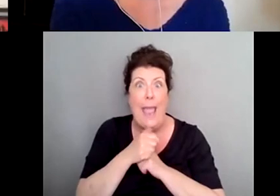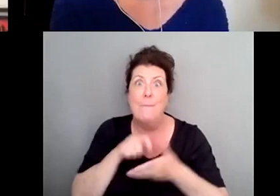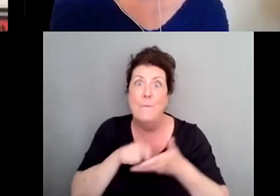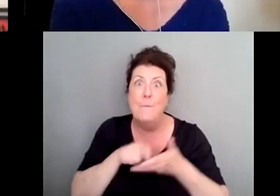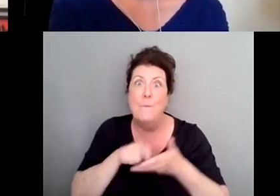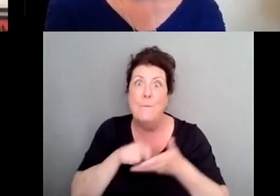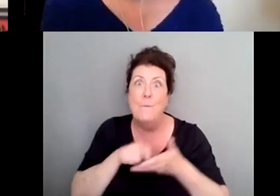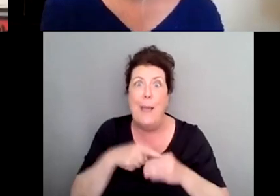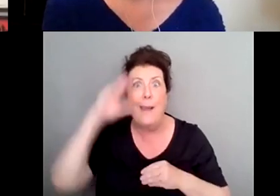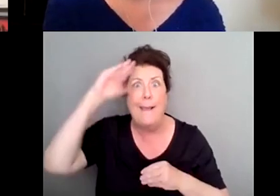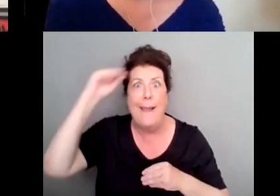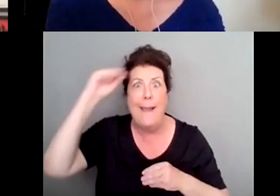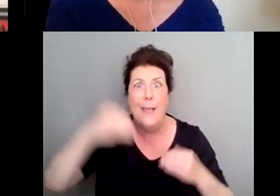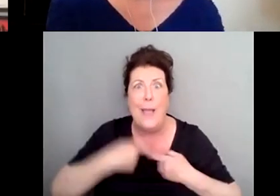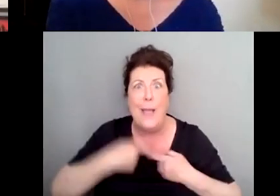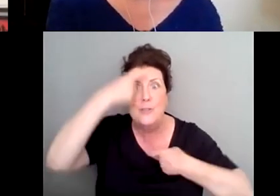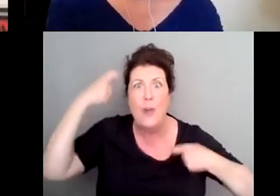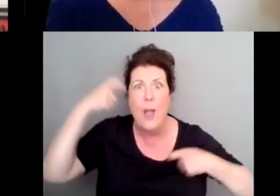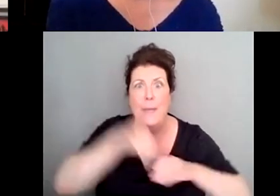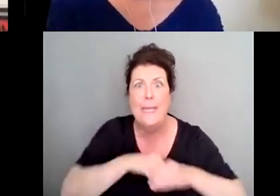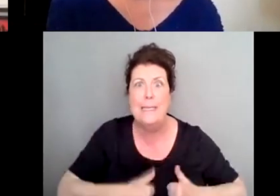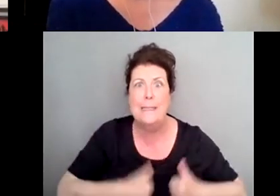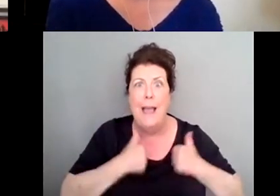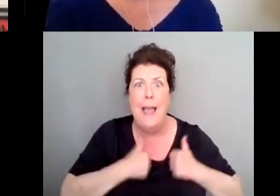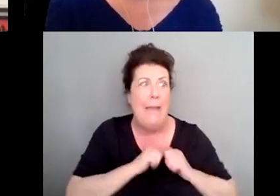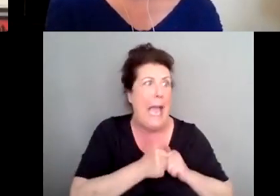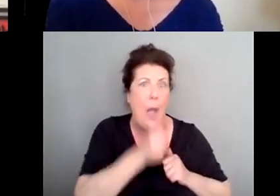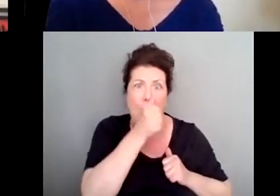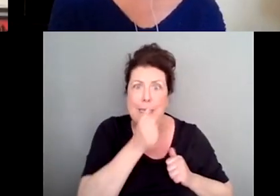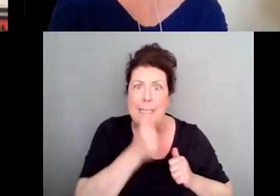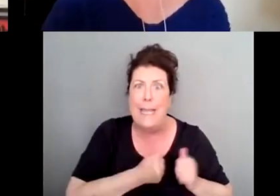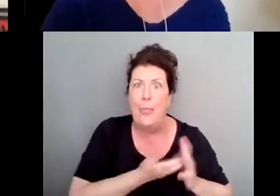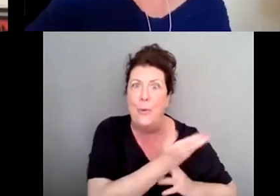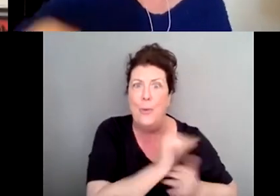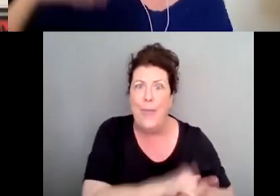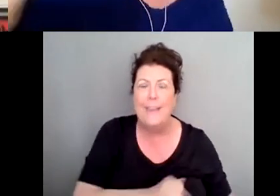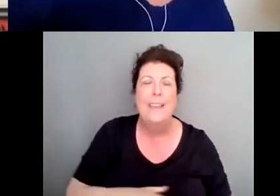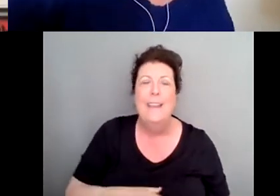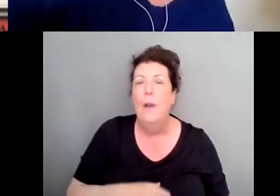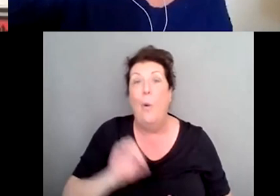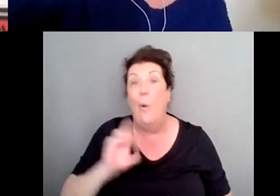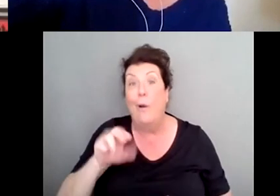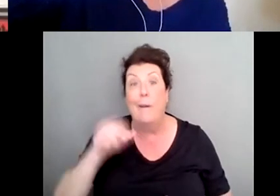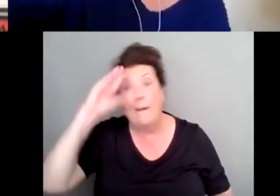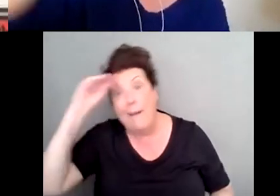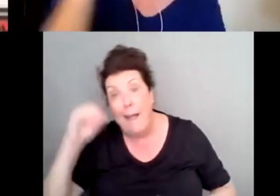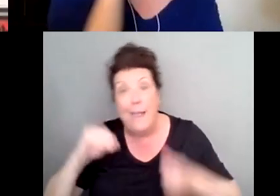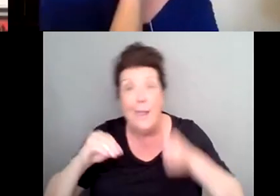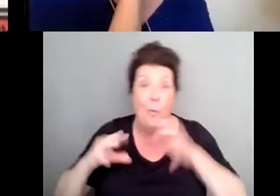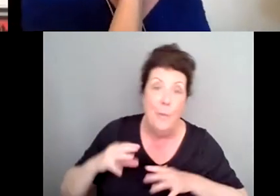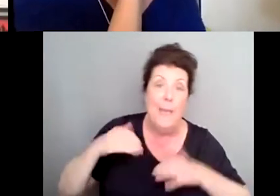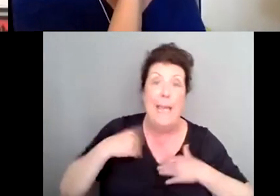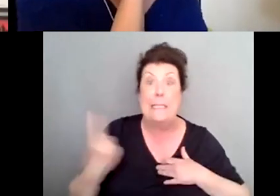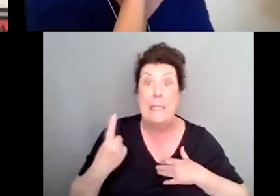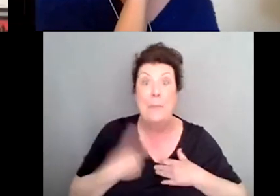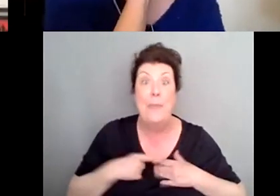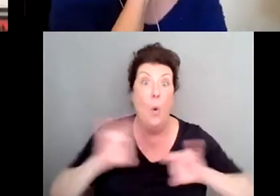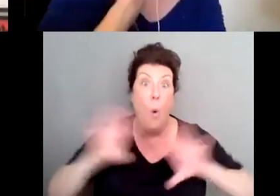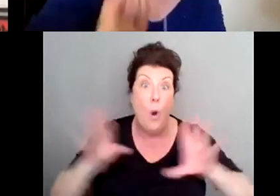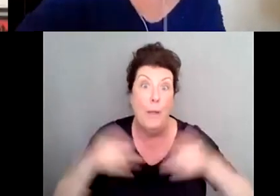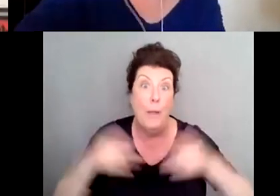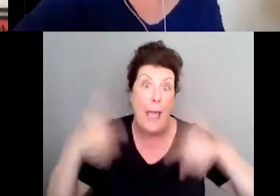with it? That's really all my stories in a nutshell, you know, a guy or a woman has something horrible happen to them. And the rest of the story, how are going to deal with it?